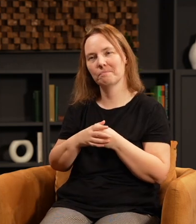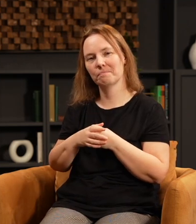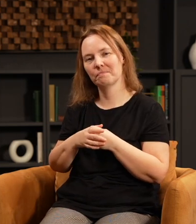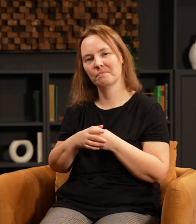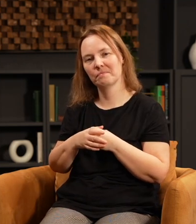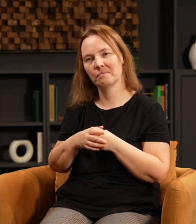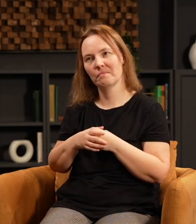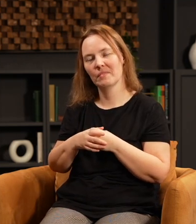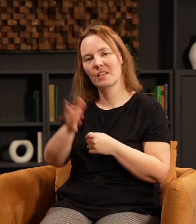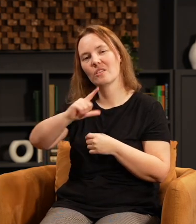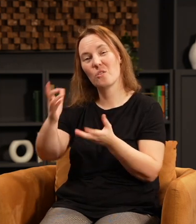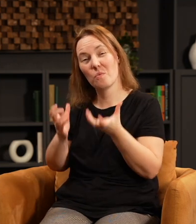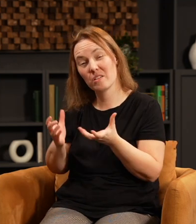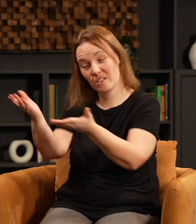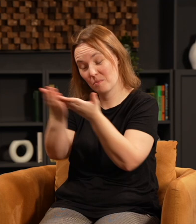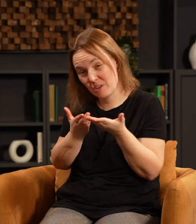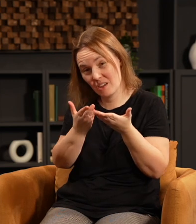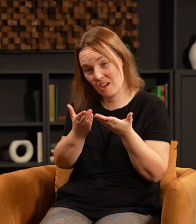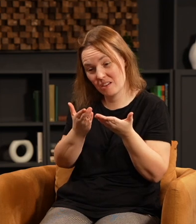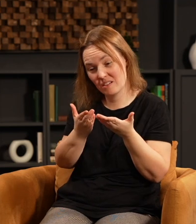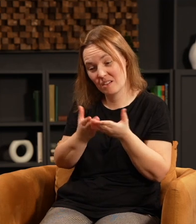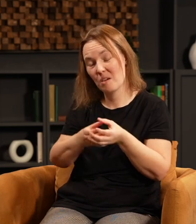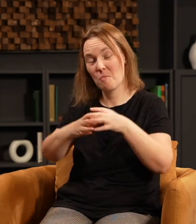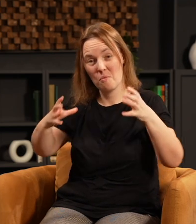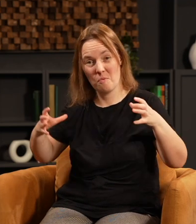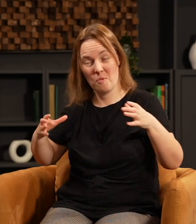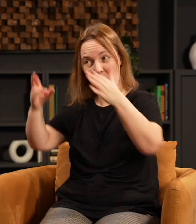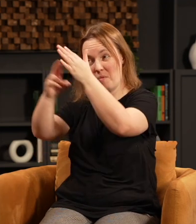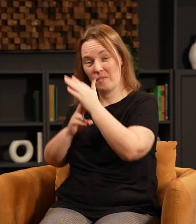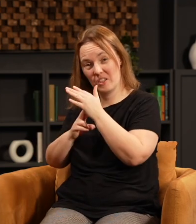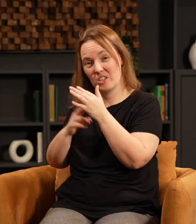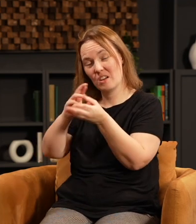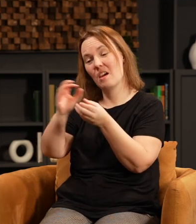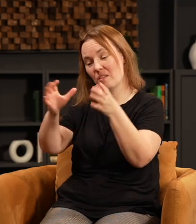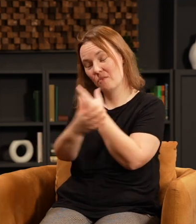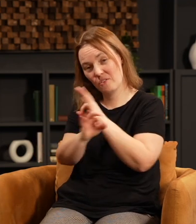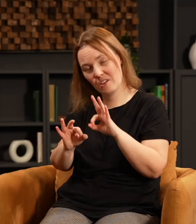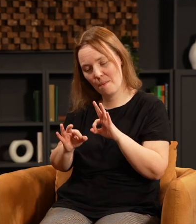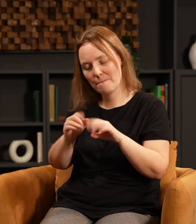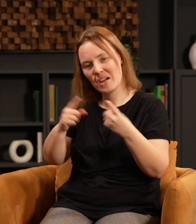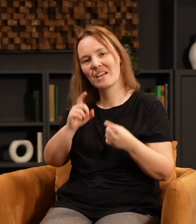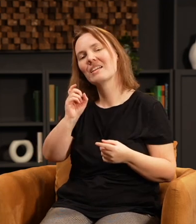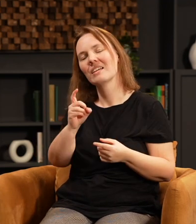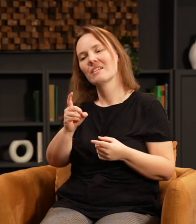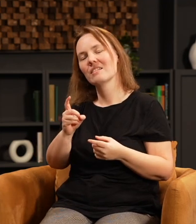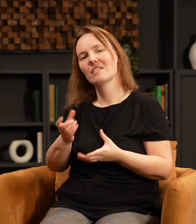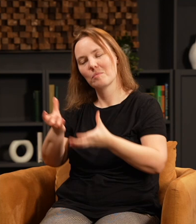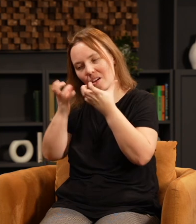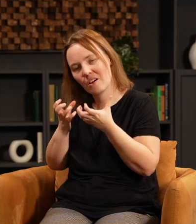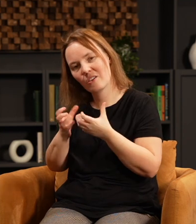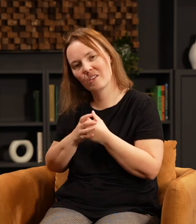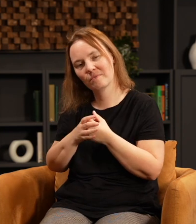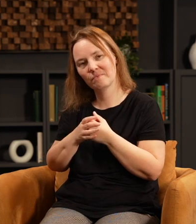So the Lord wants to bring that increasing revelation and increasing freedom. But I have to be hungry. I have to be desperate. Paul said, your